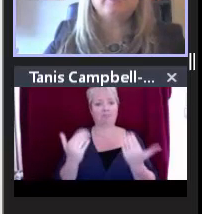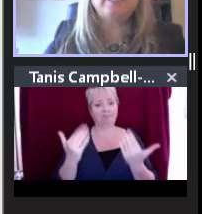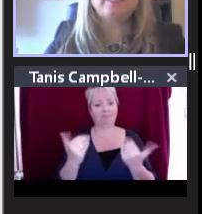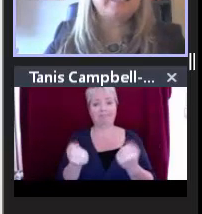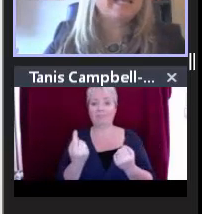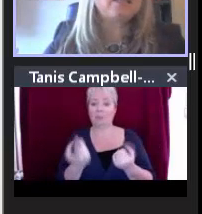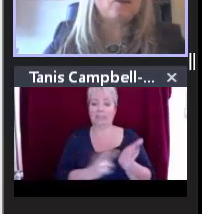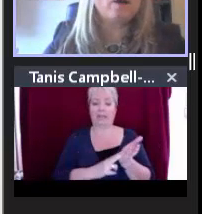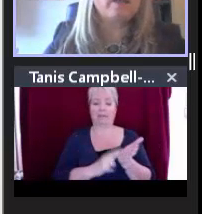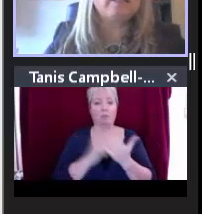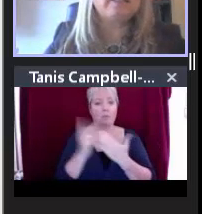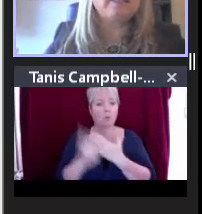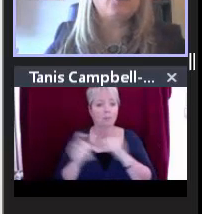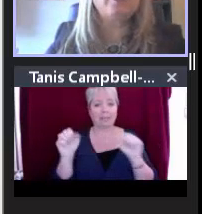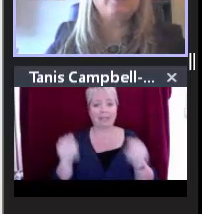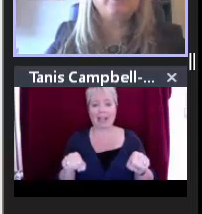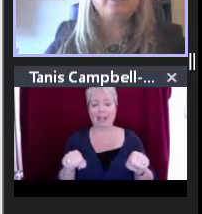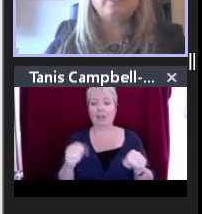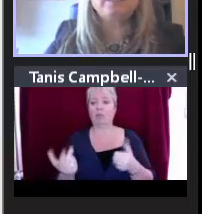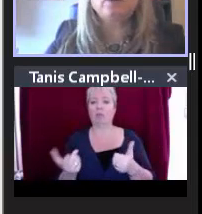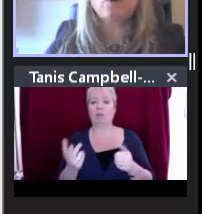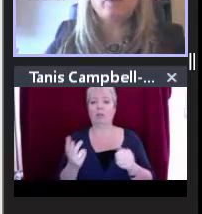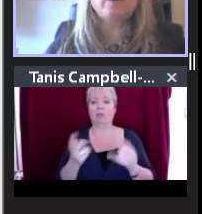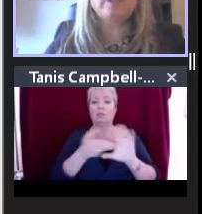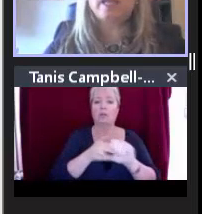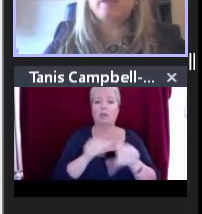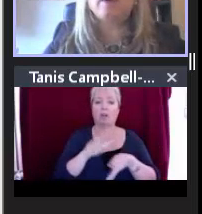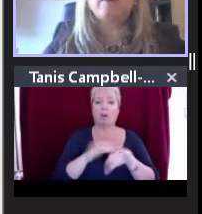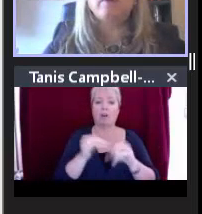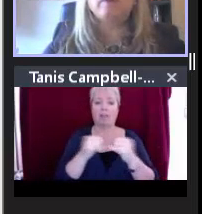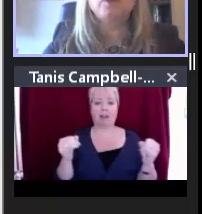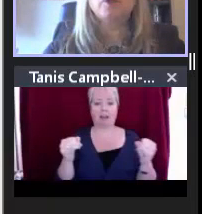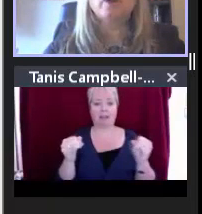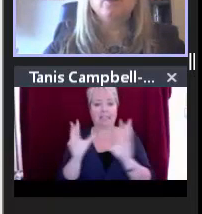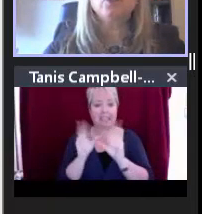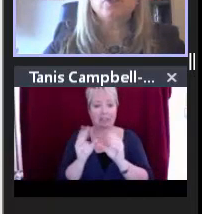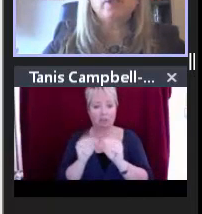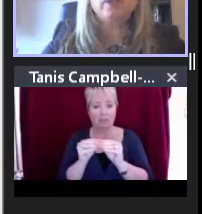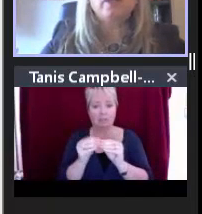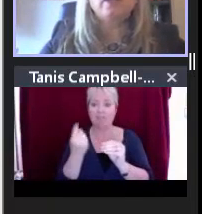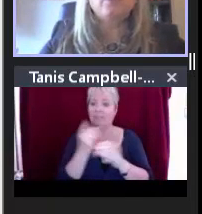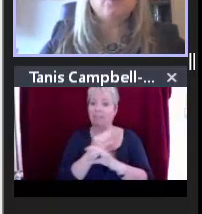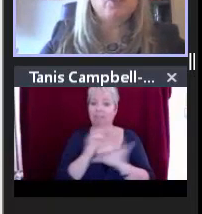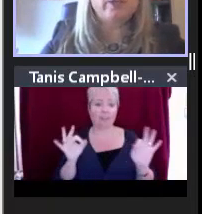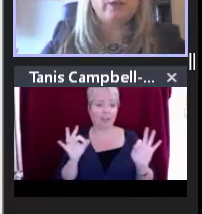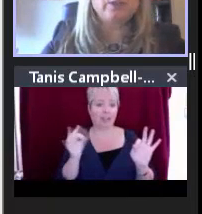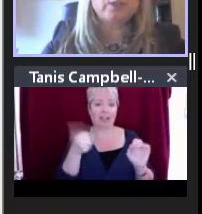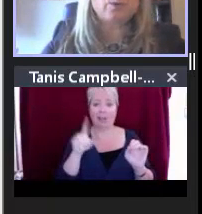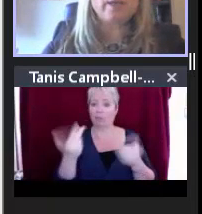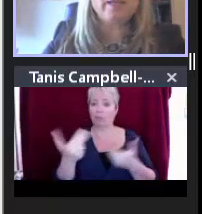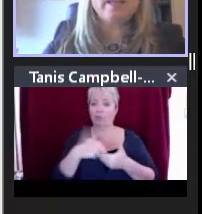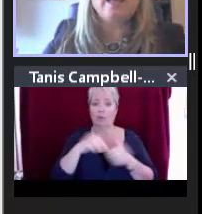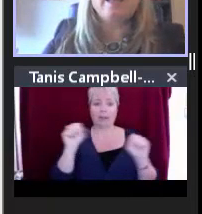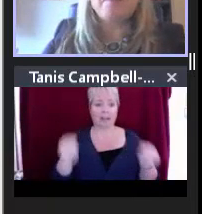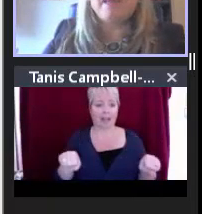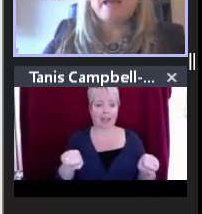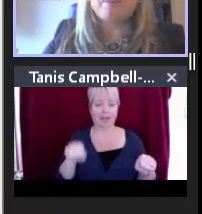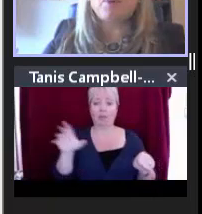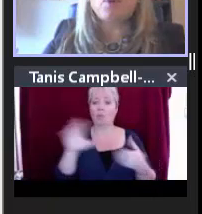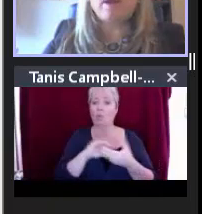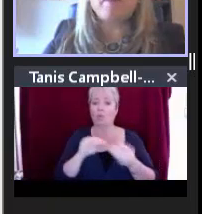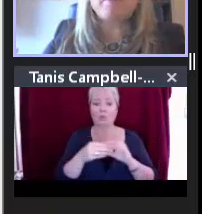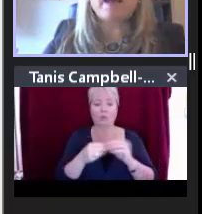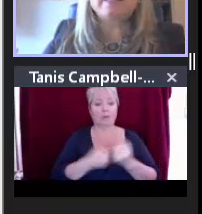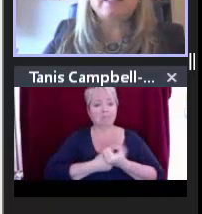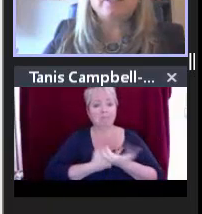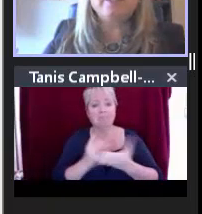You can attend an online session. These are open to anyone free of charge. You can share your story, become